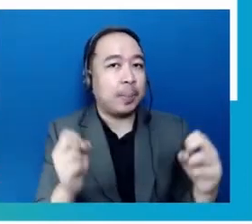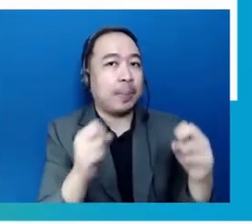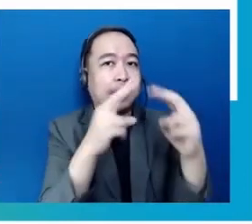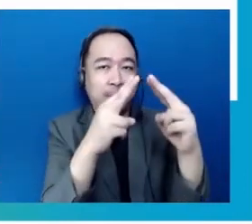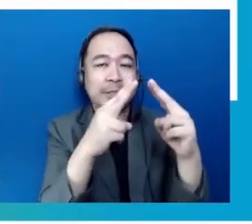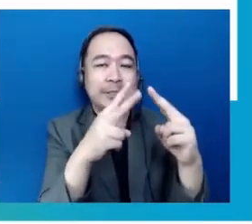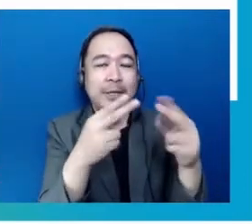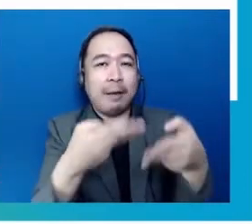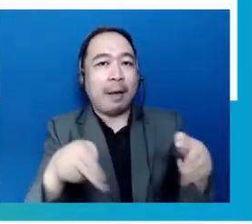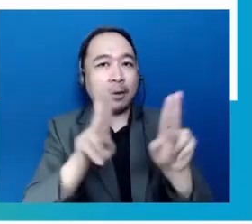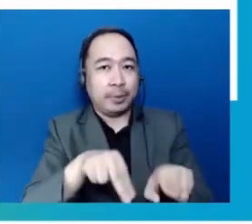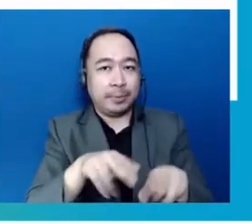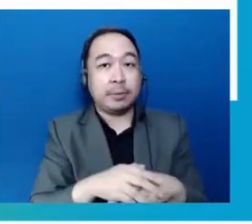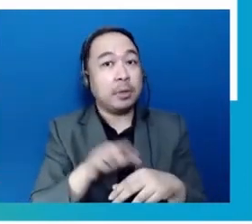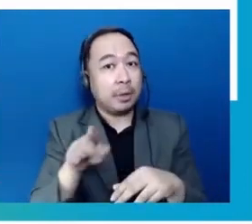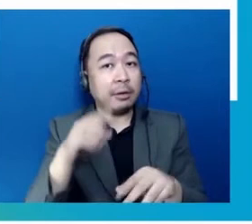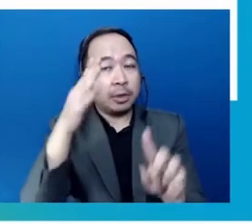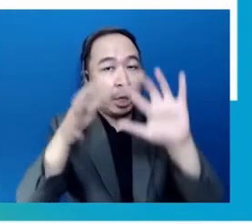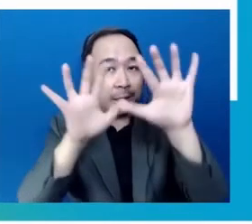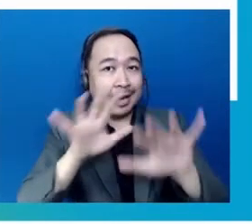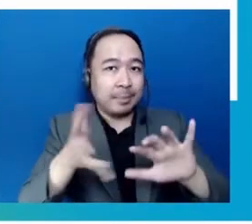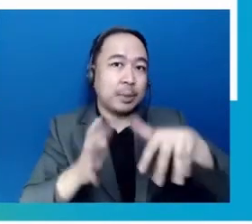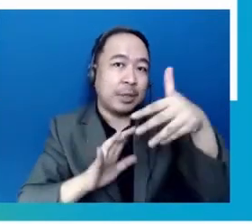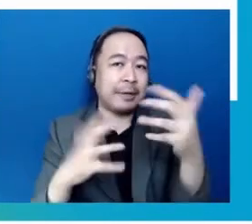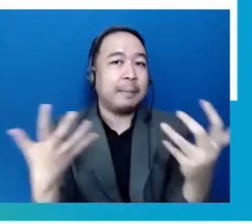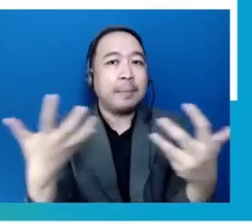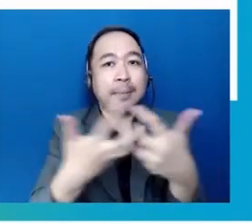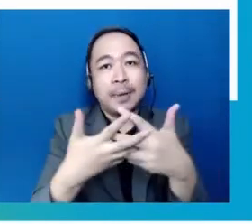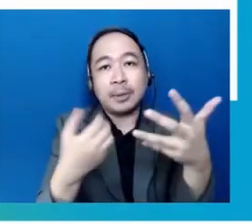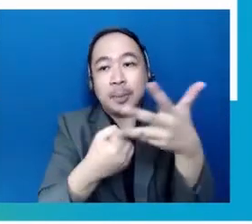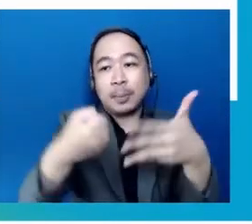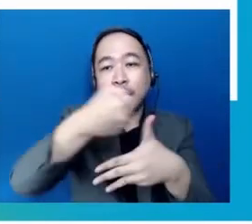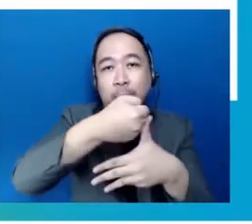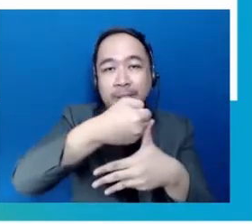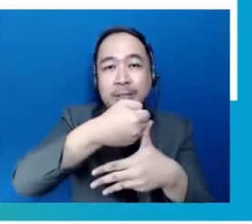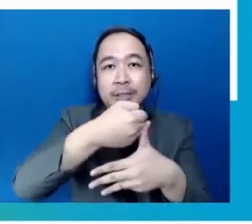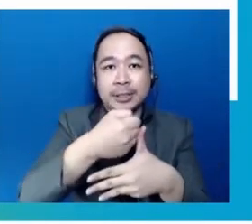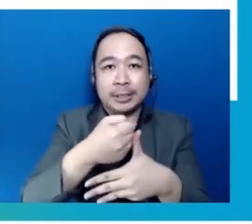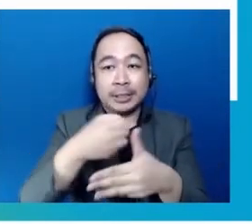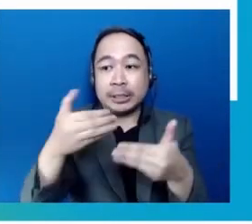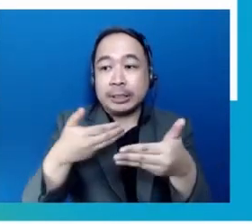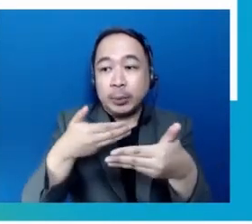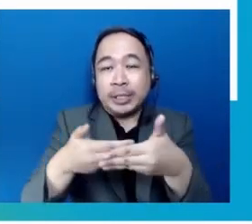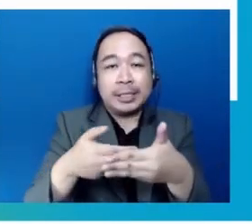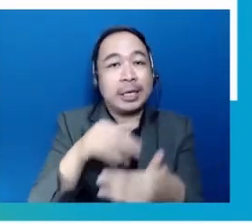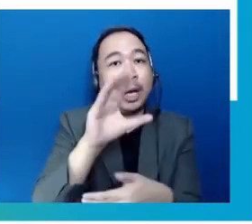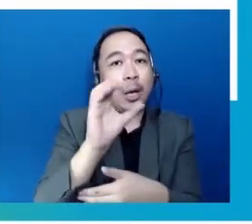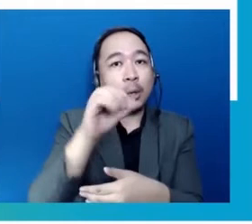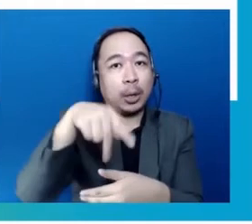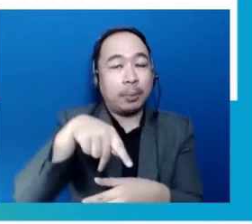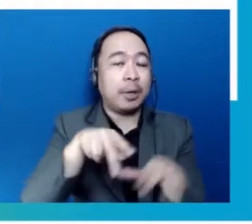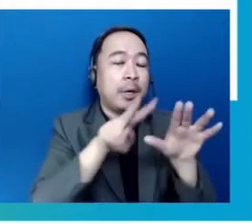climate initiatives are fully in line with the priorities of the upcoming COP26 being hosted by